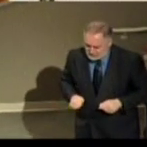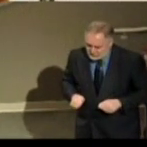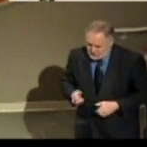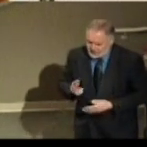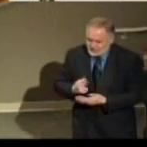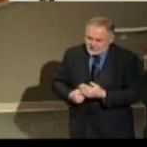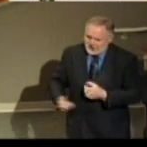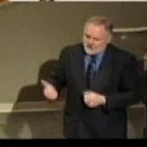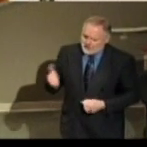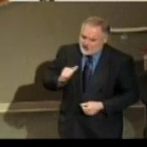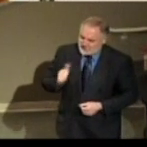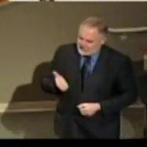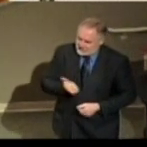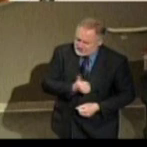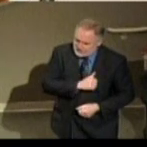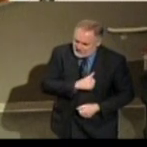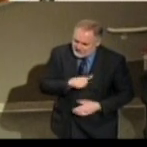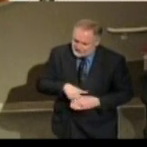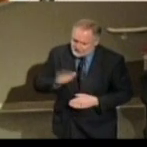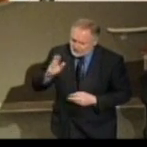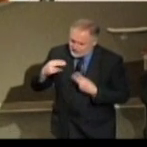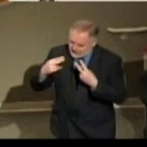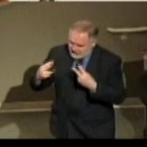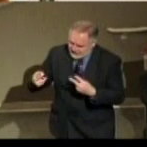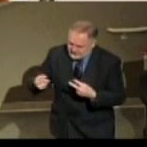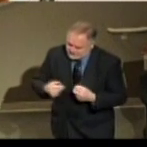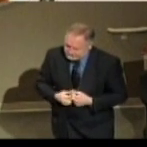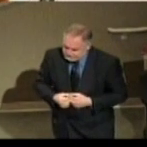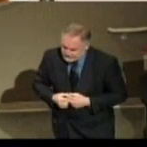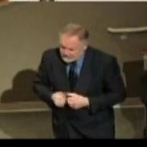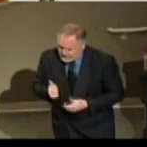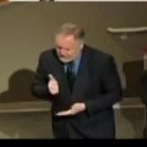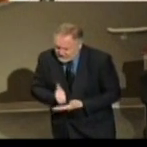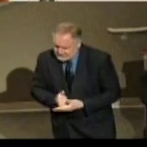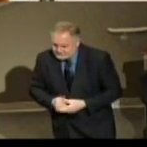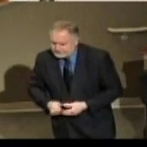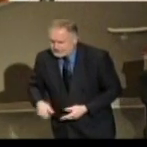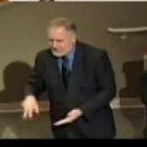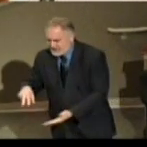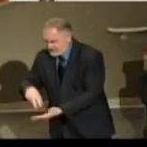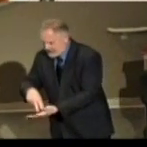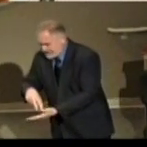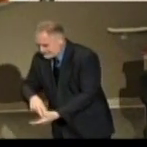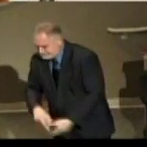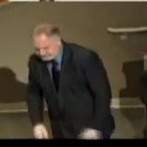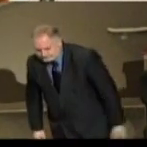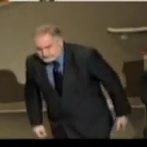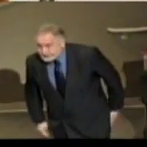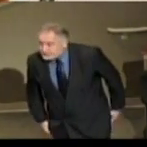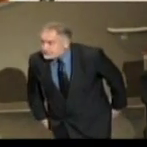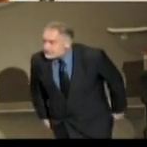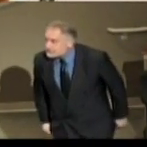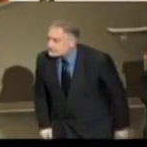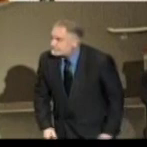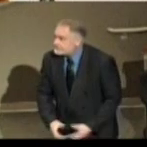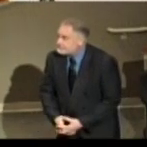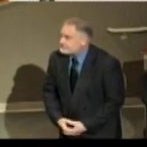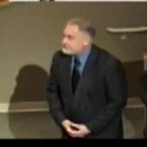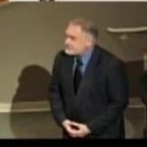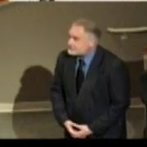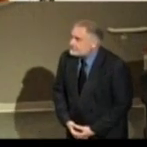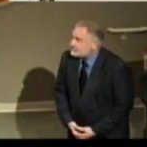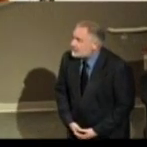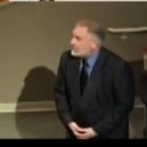humble ourselves in your sight. Amen. Let's all stand together. The piano's going to